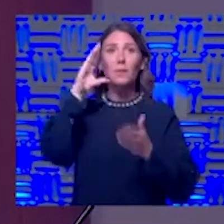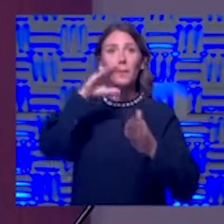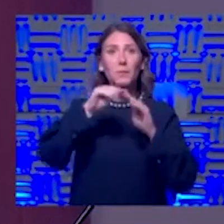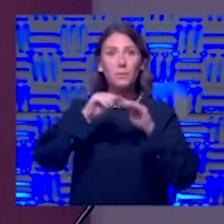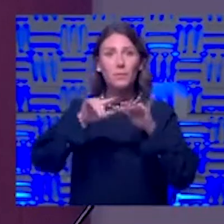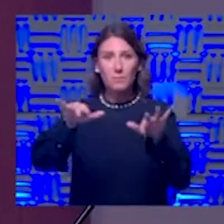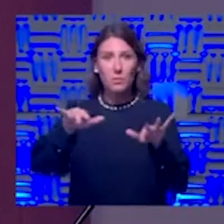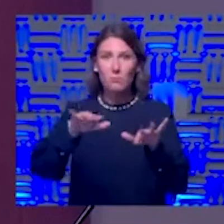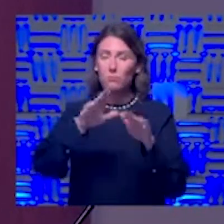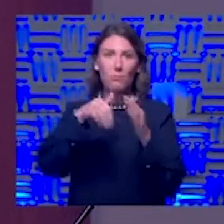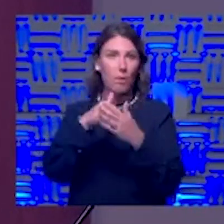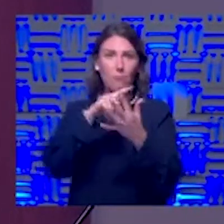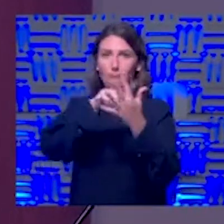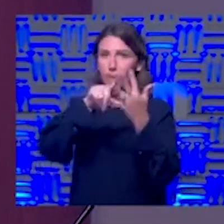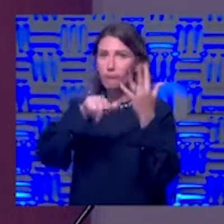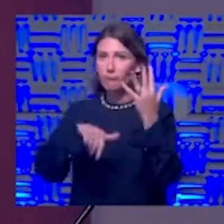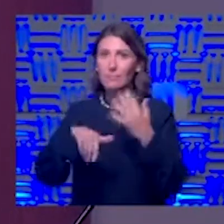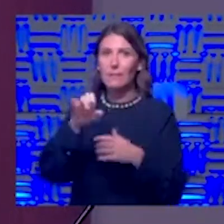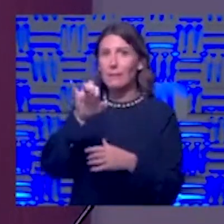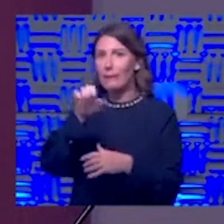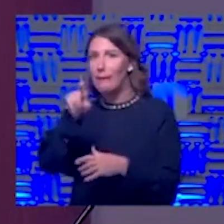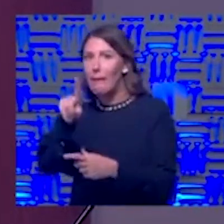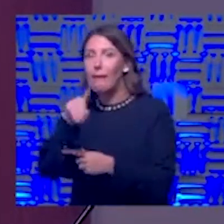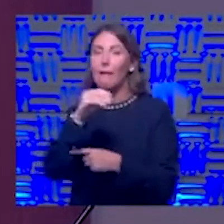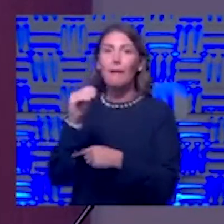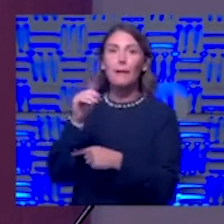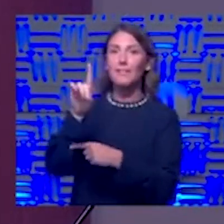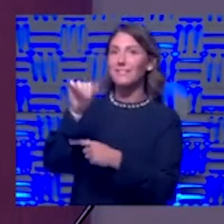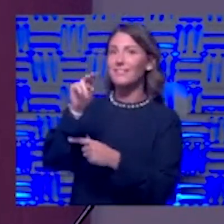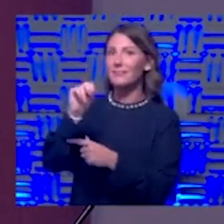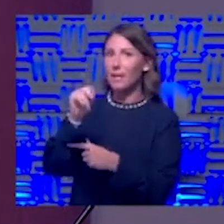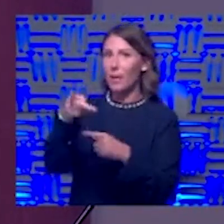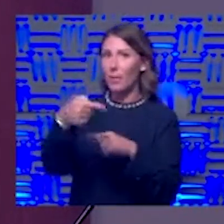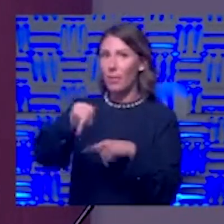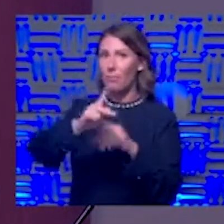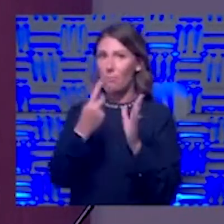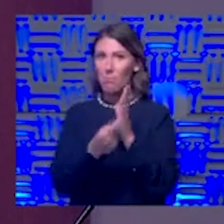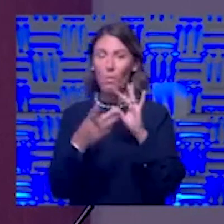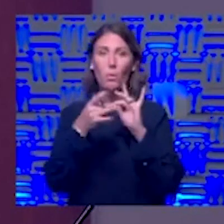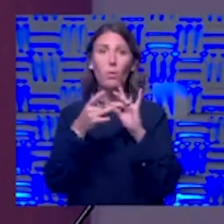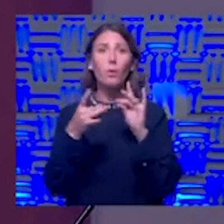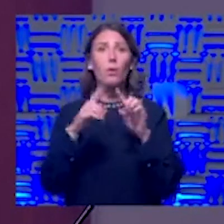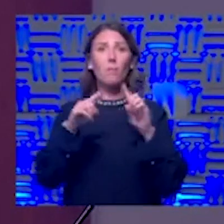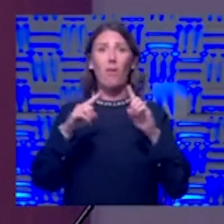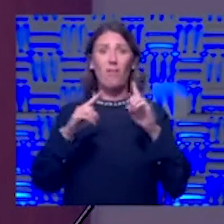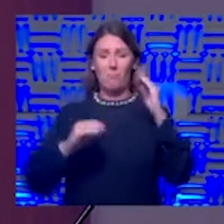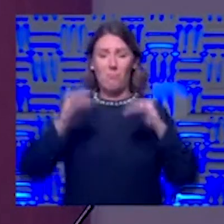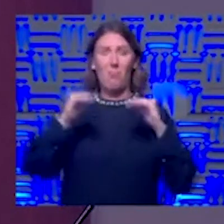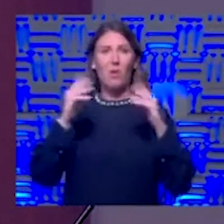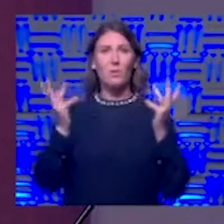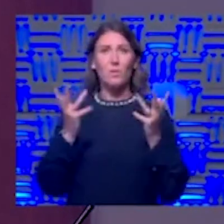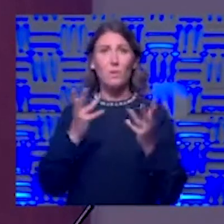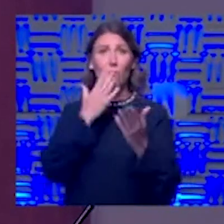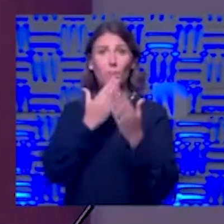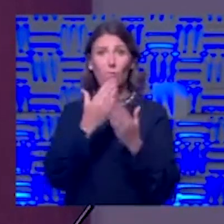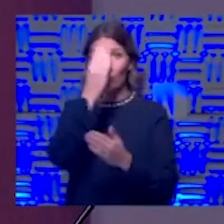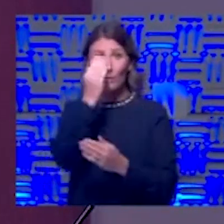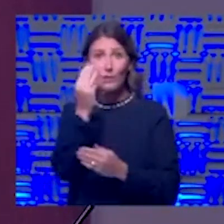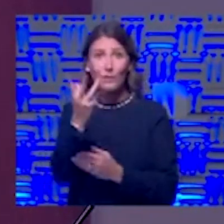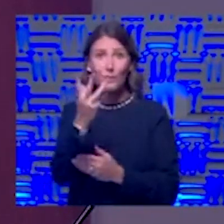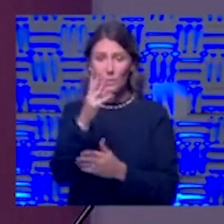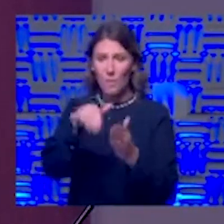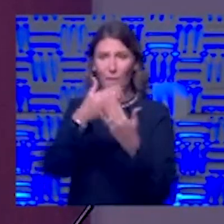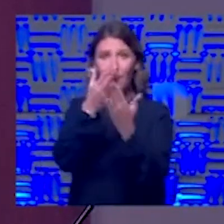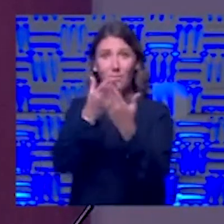transmission, all the things that Ed and Dana have mentioned. But the balance maybe to that good news, we have all this